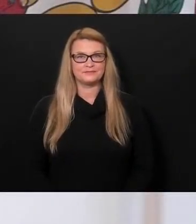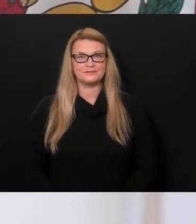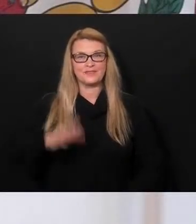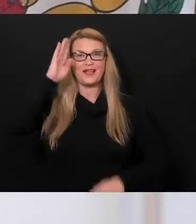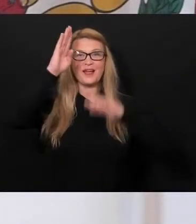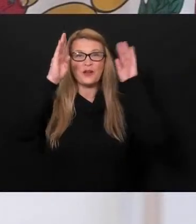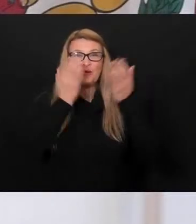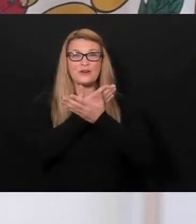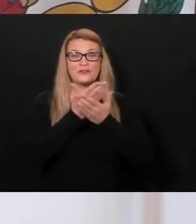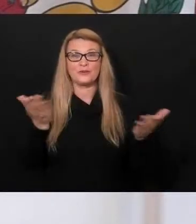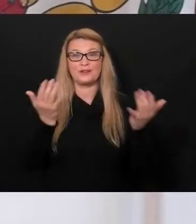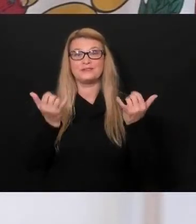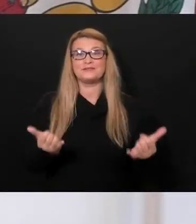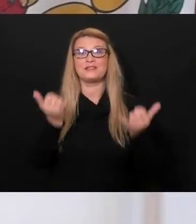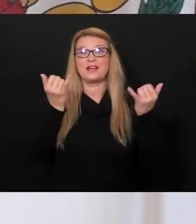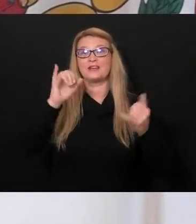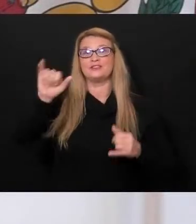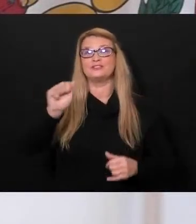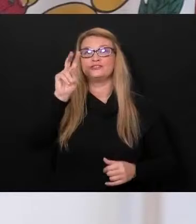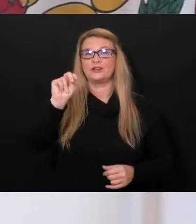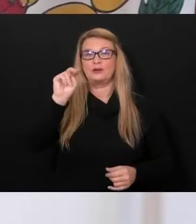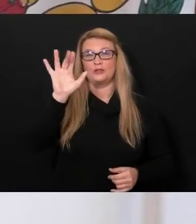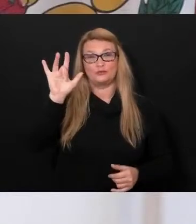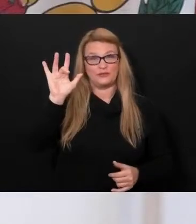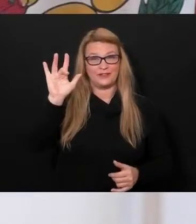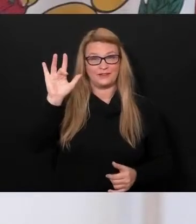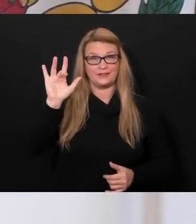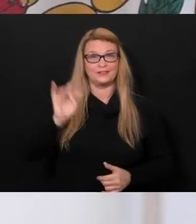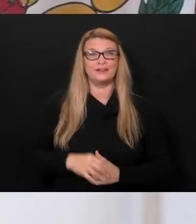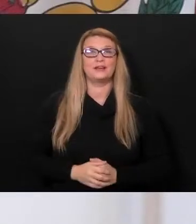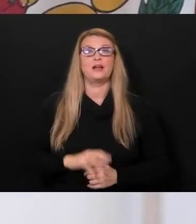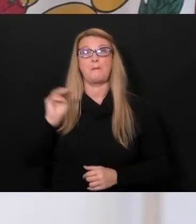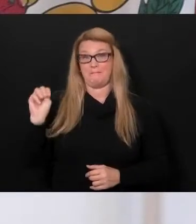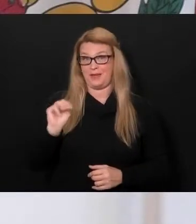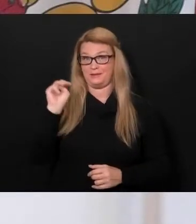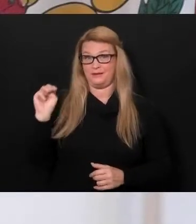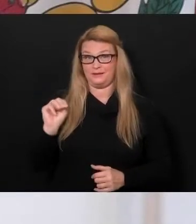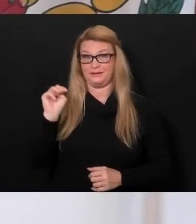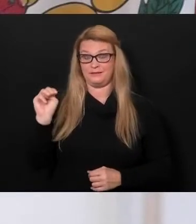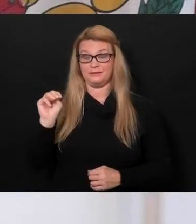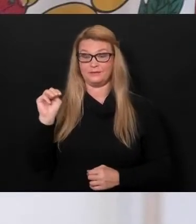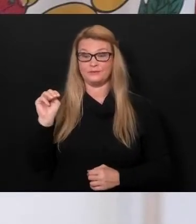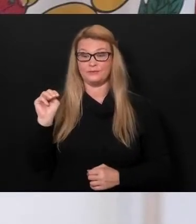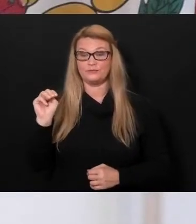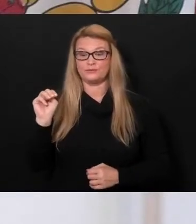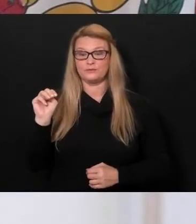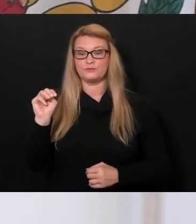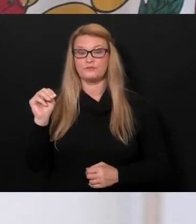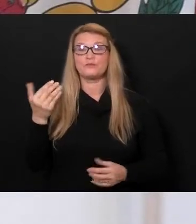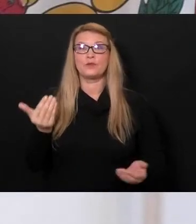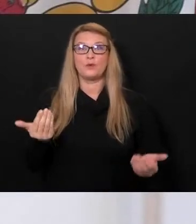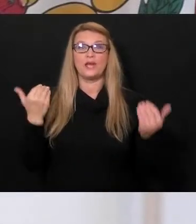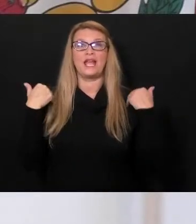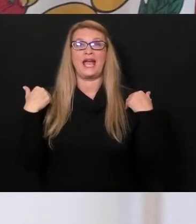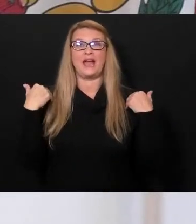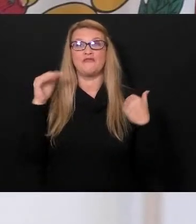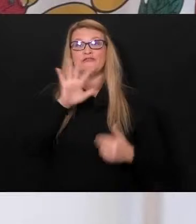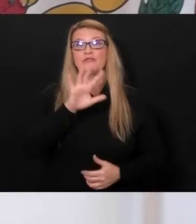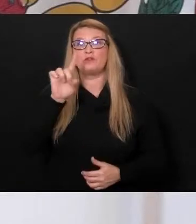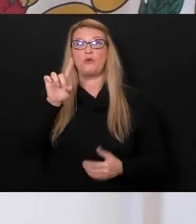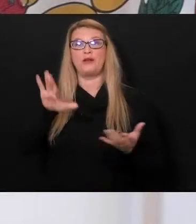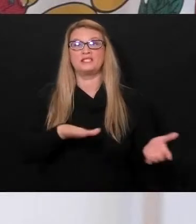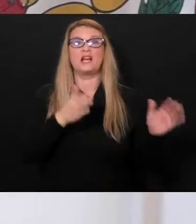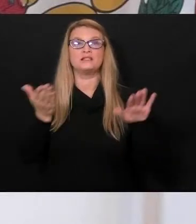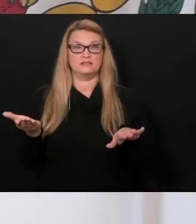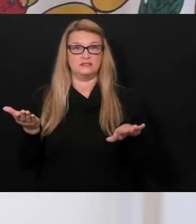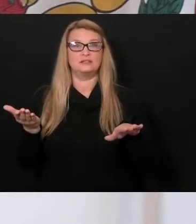Hello, everyone. It's January the 25th, and Monday. We do have an additional 51